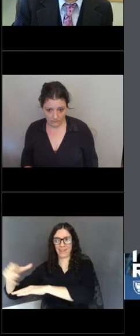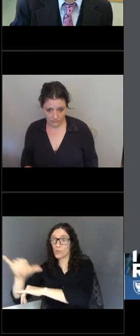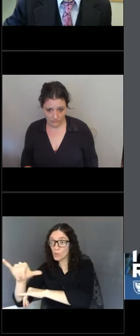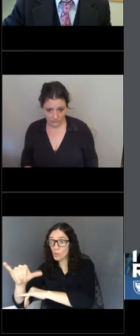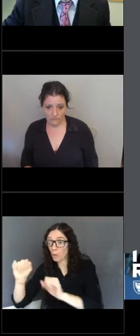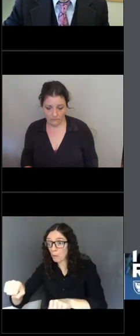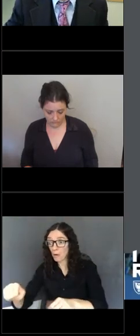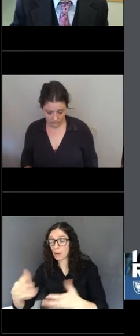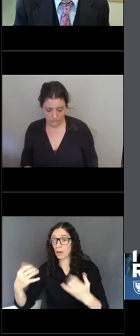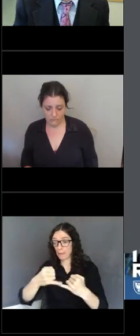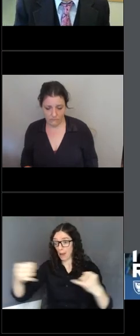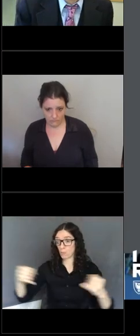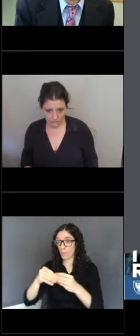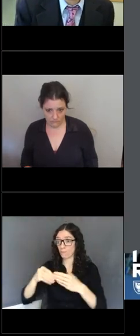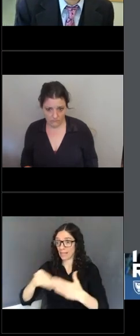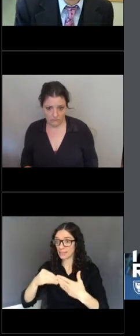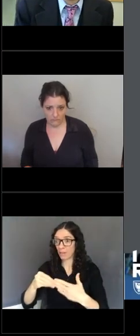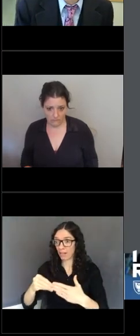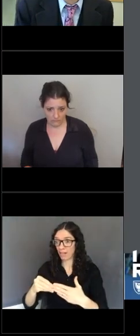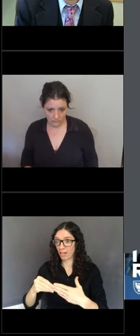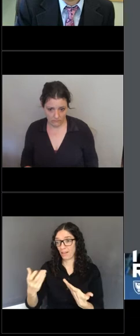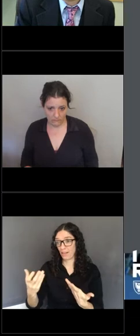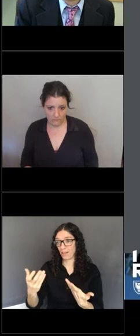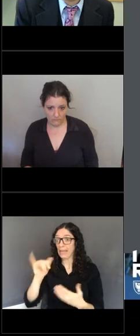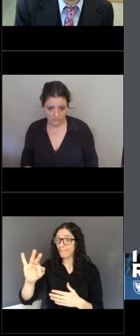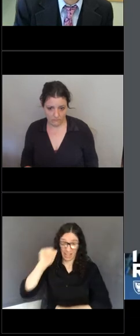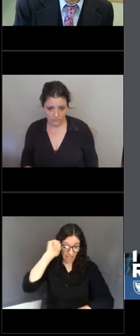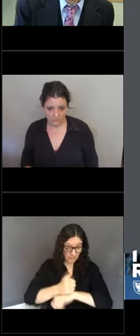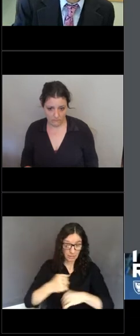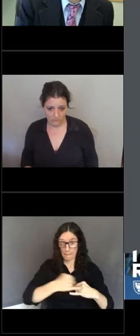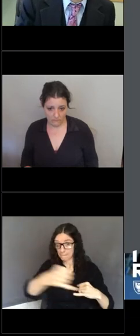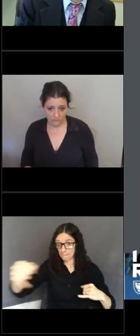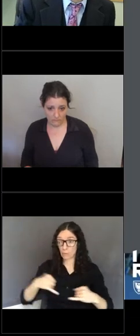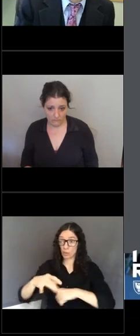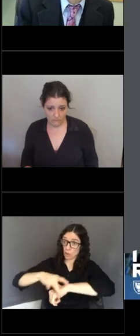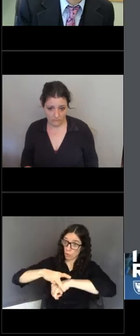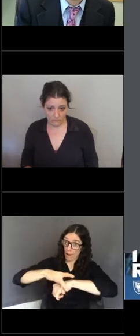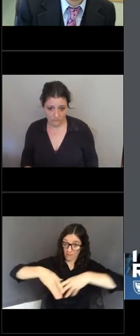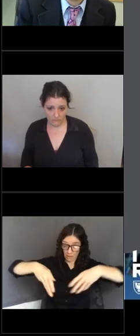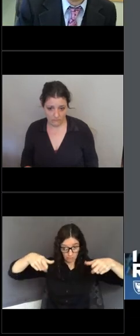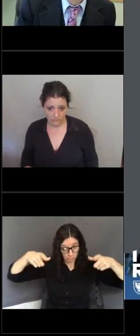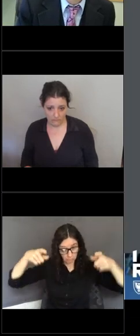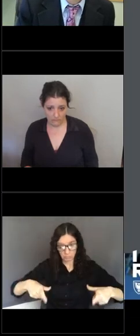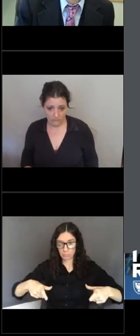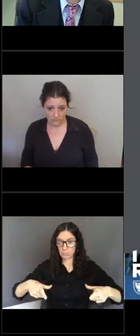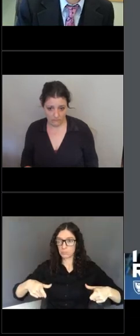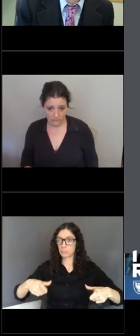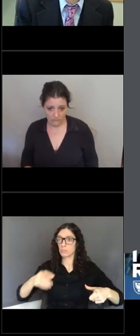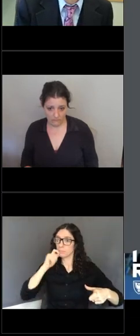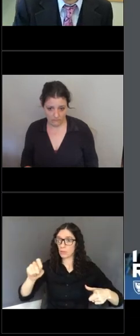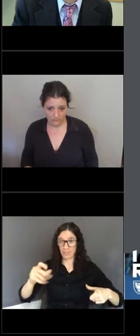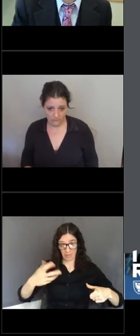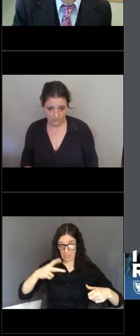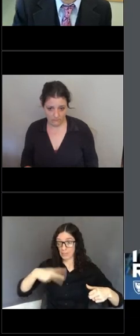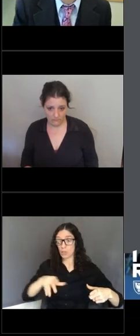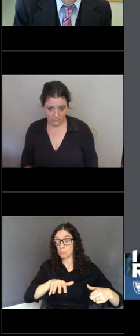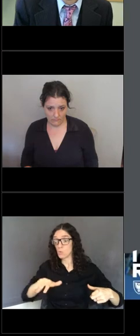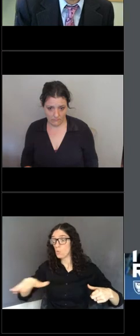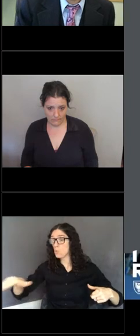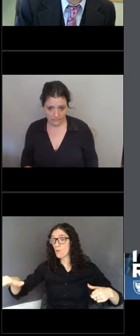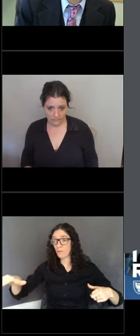to move with the species is not an option. So they are reliant on these actions to be able to adapt